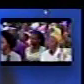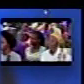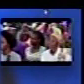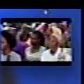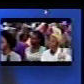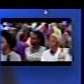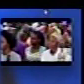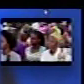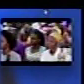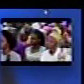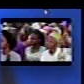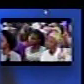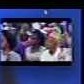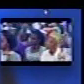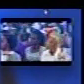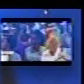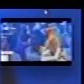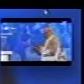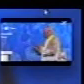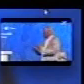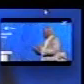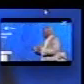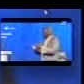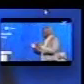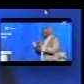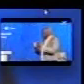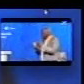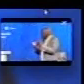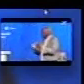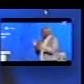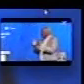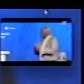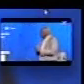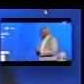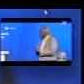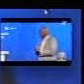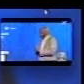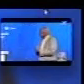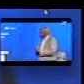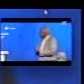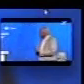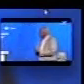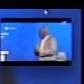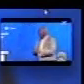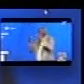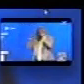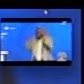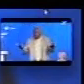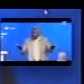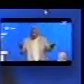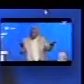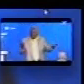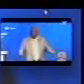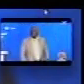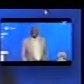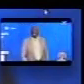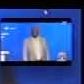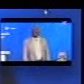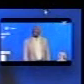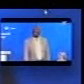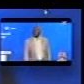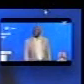people, whenever they want to do something, their question is, what if the policeman catches